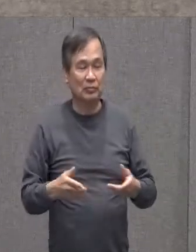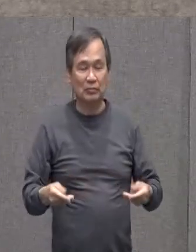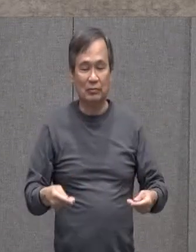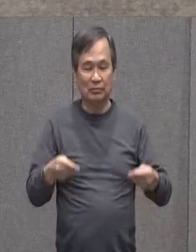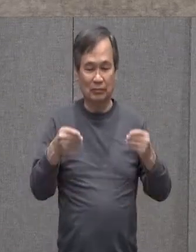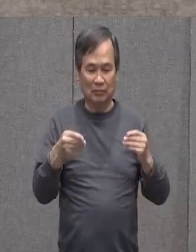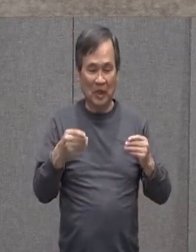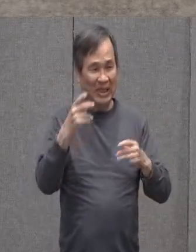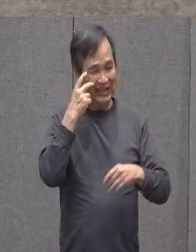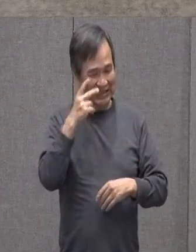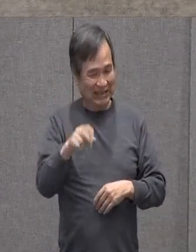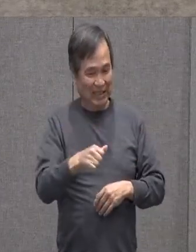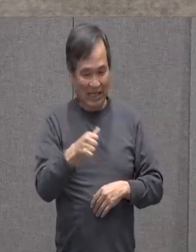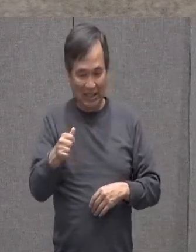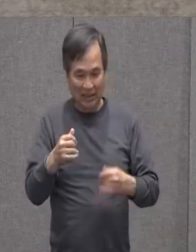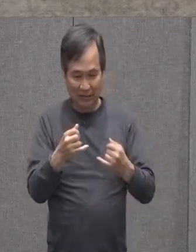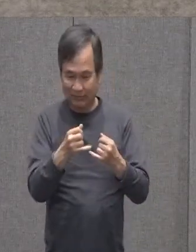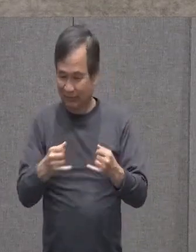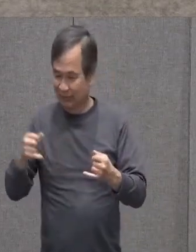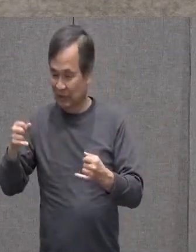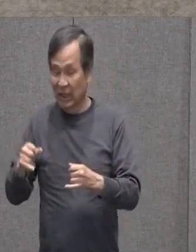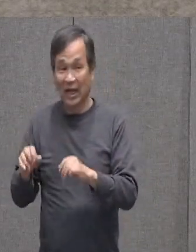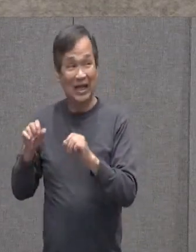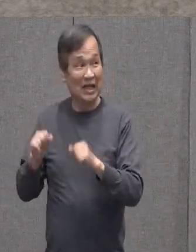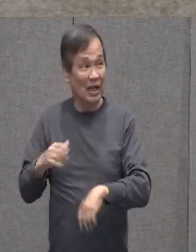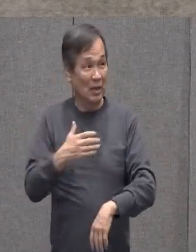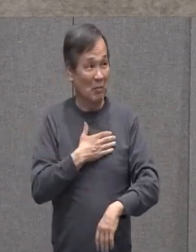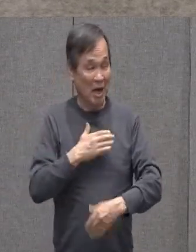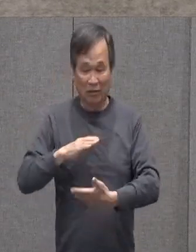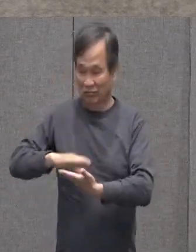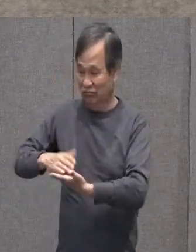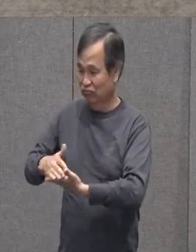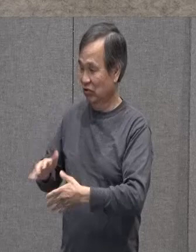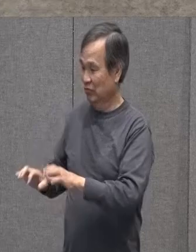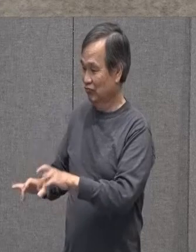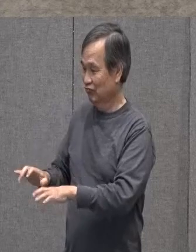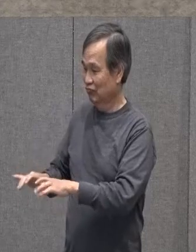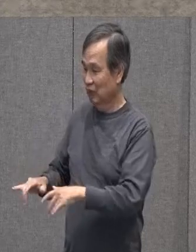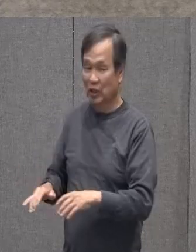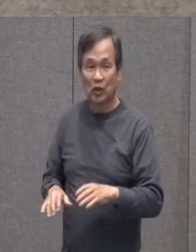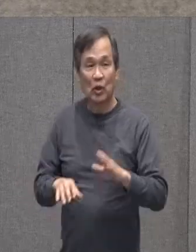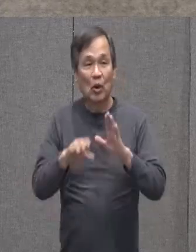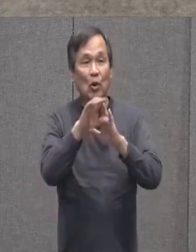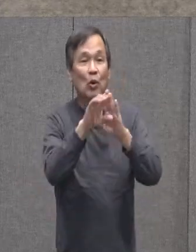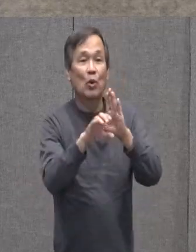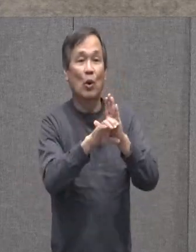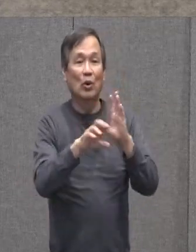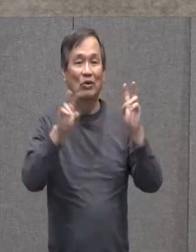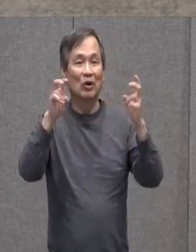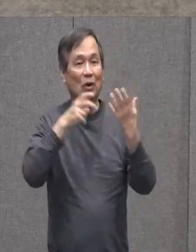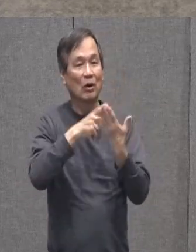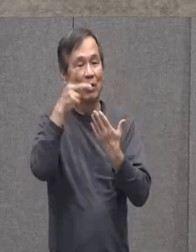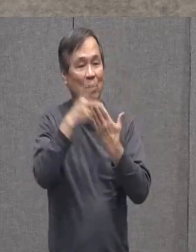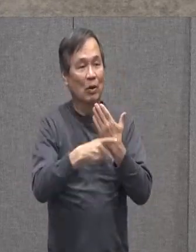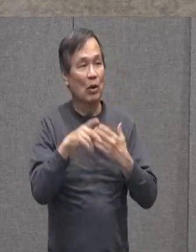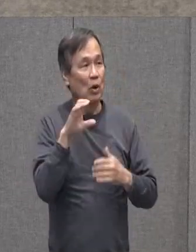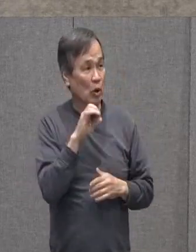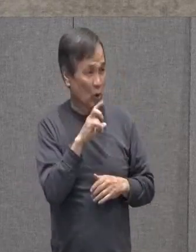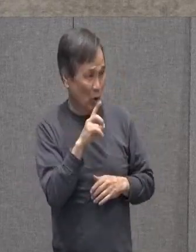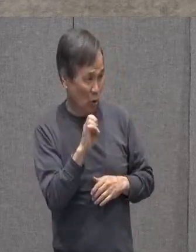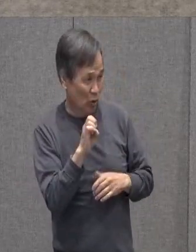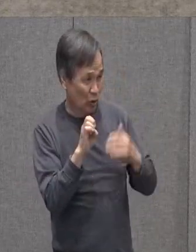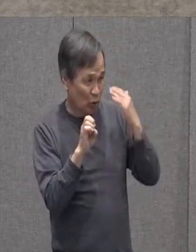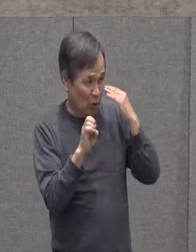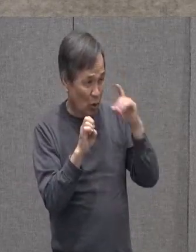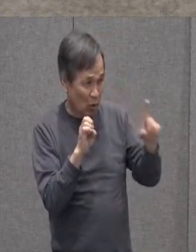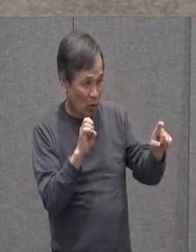has another connector that connects to the computer. Okay. And you could code or program. Have you heard of coding